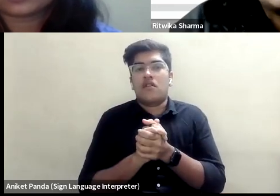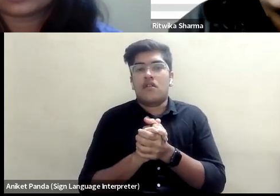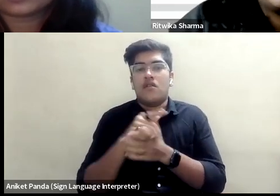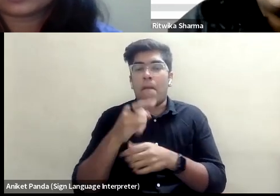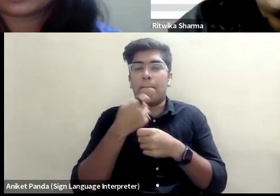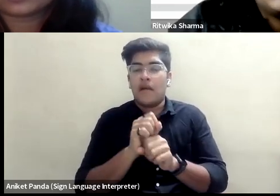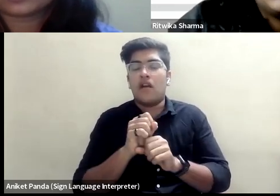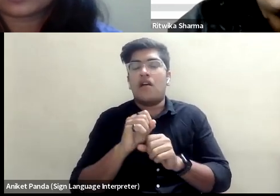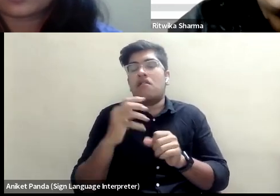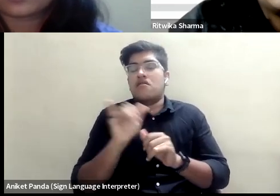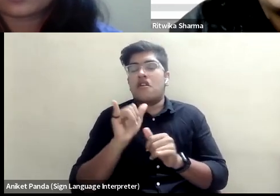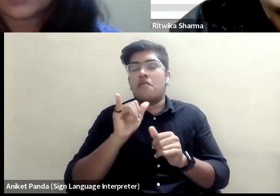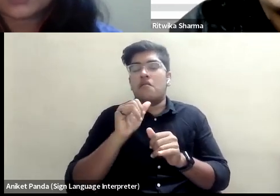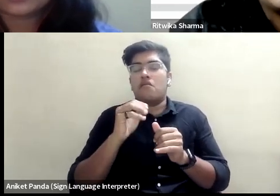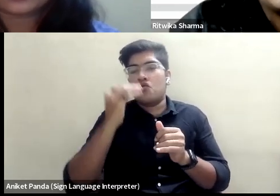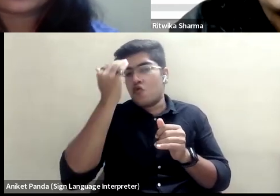their concerns about the documentation?